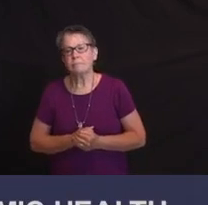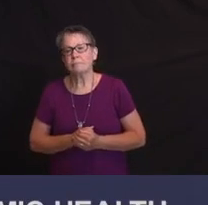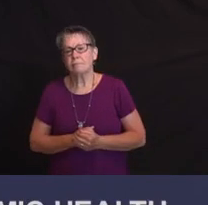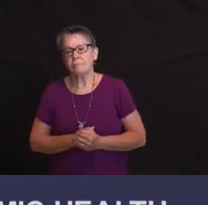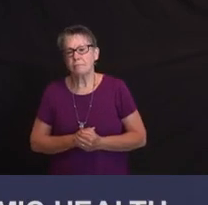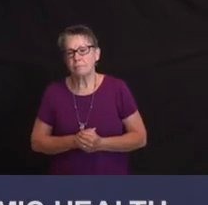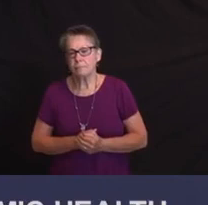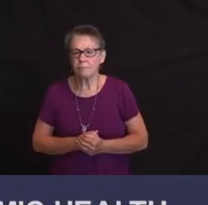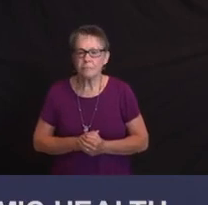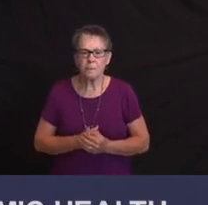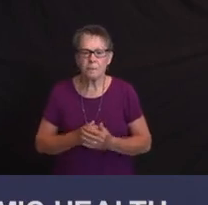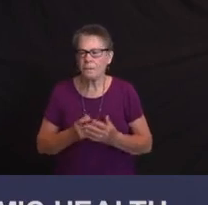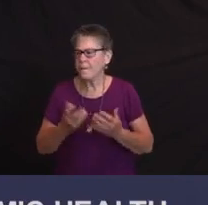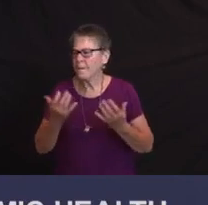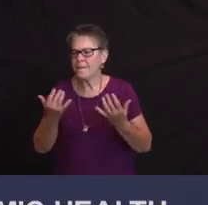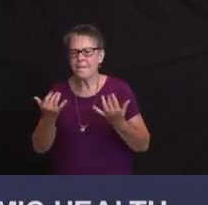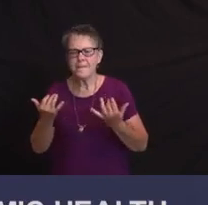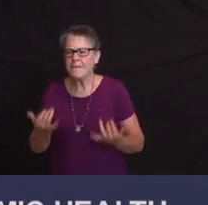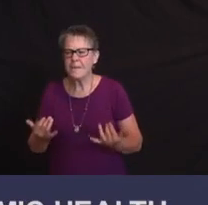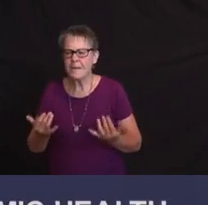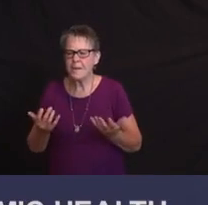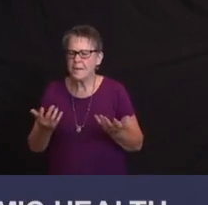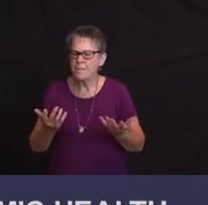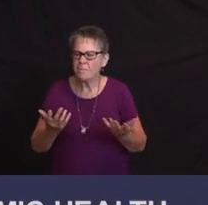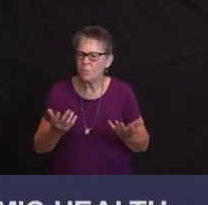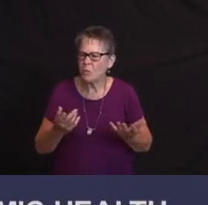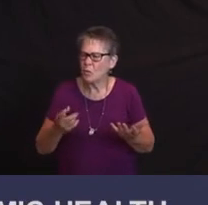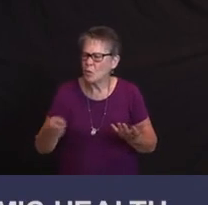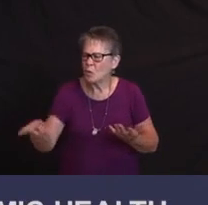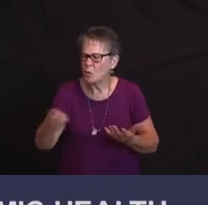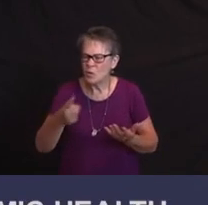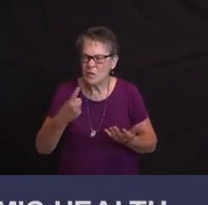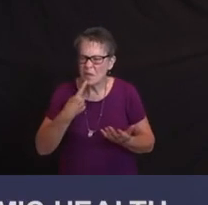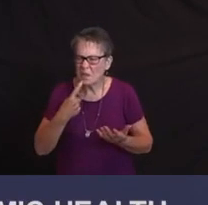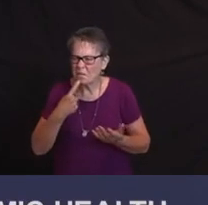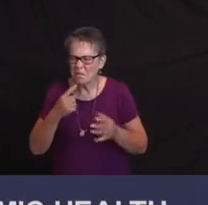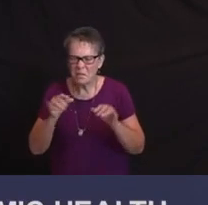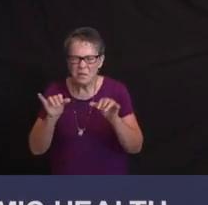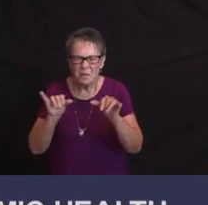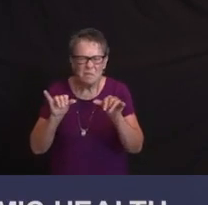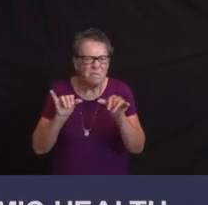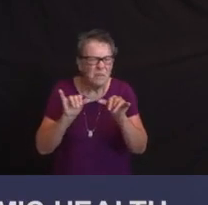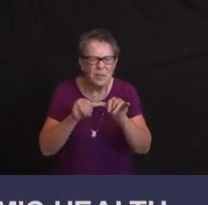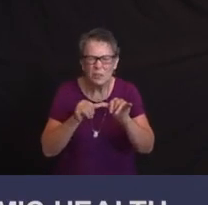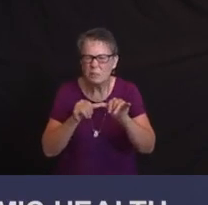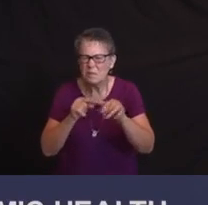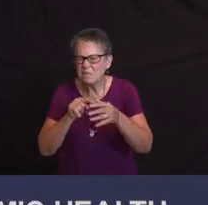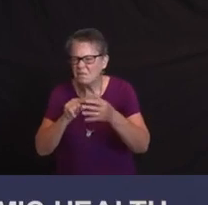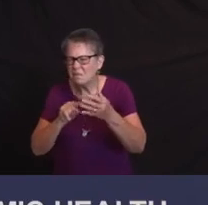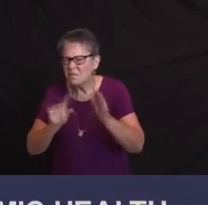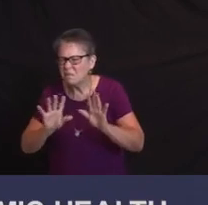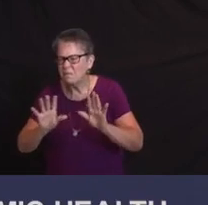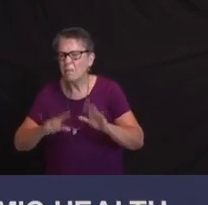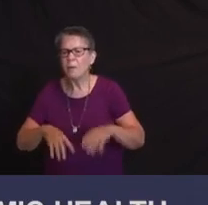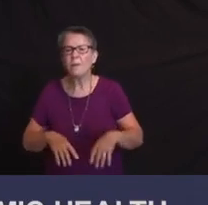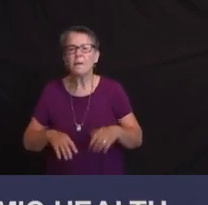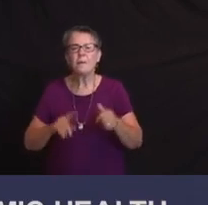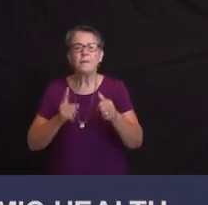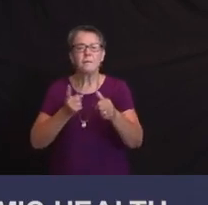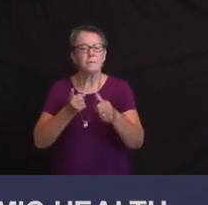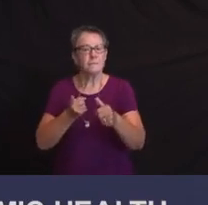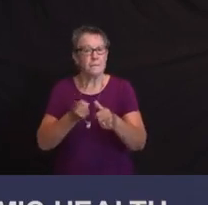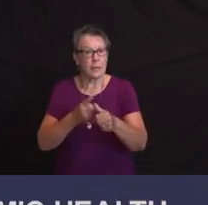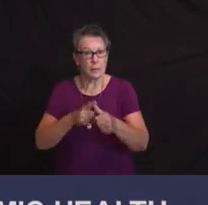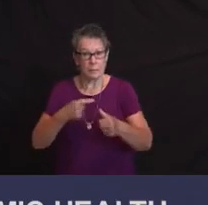looking at and to measure how severe the variant is. On vacation with my family, I said on Friday, I think someone asked me, it's